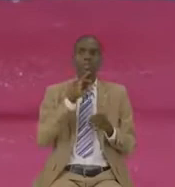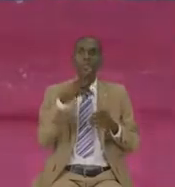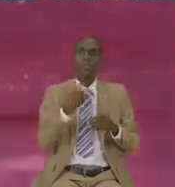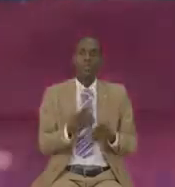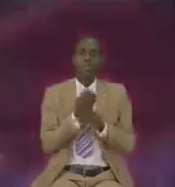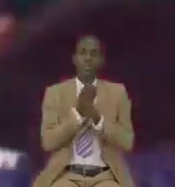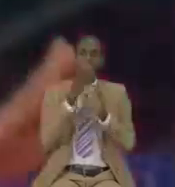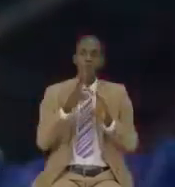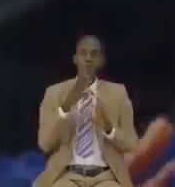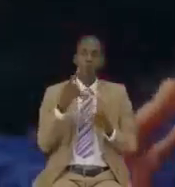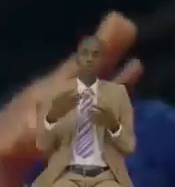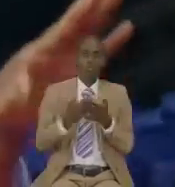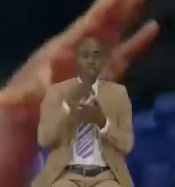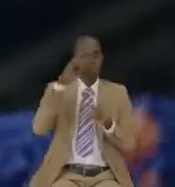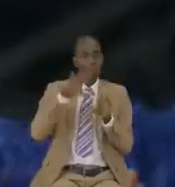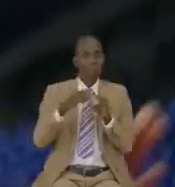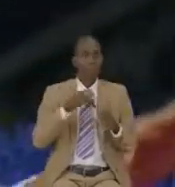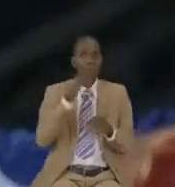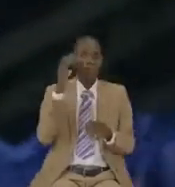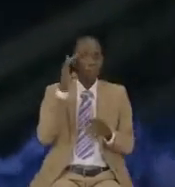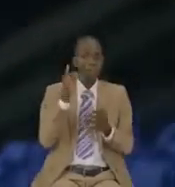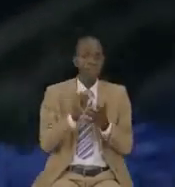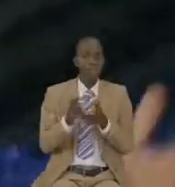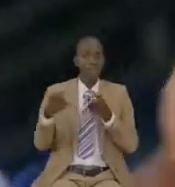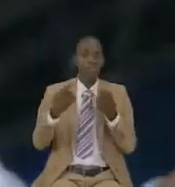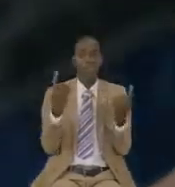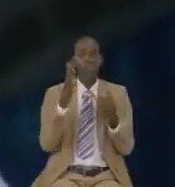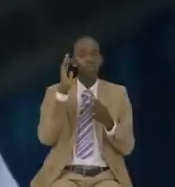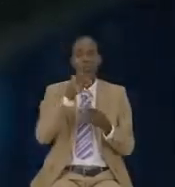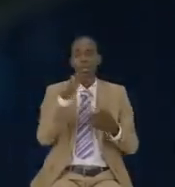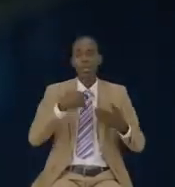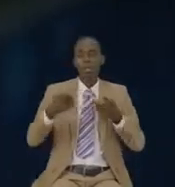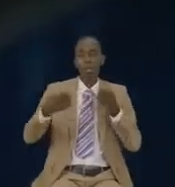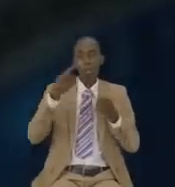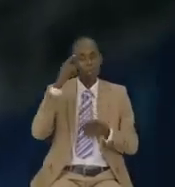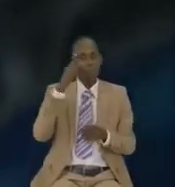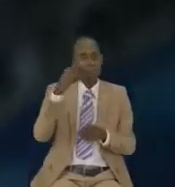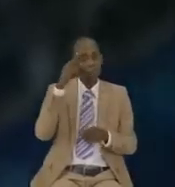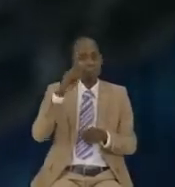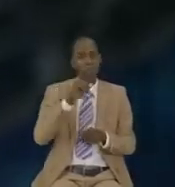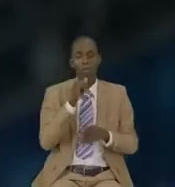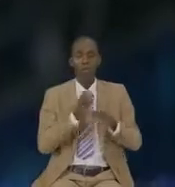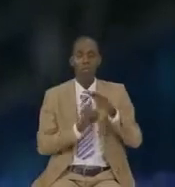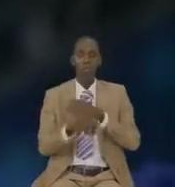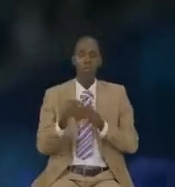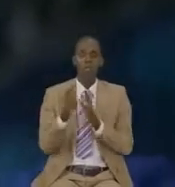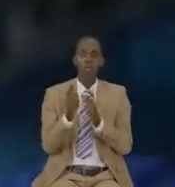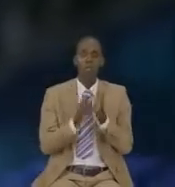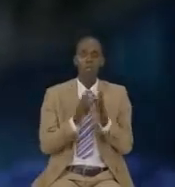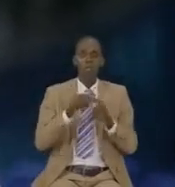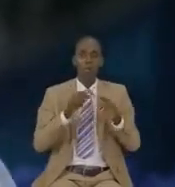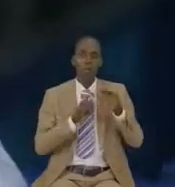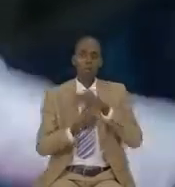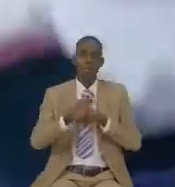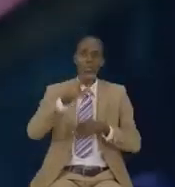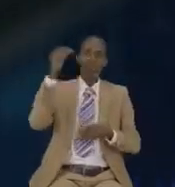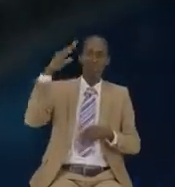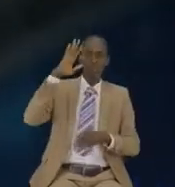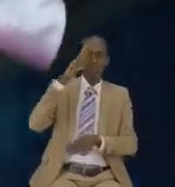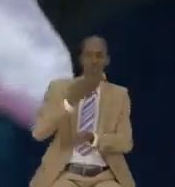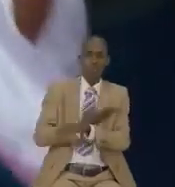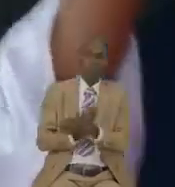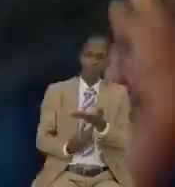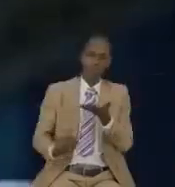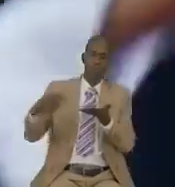you not read that sin shall not have dominion over you, for you are not under the law, but under grace. Son,